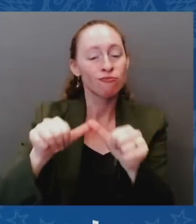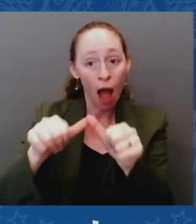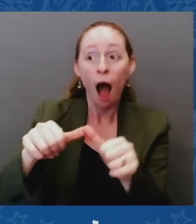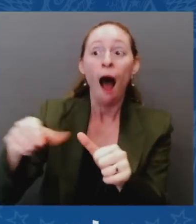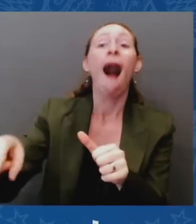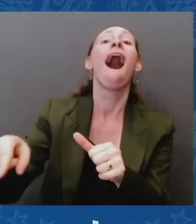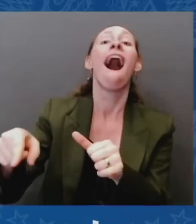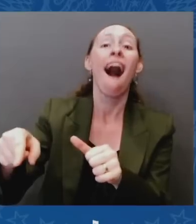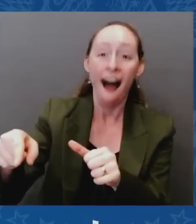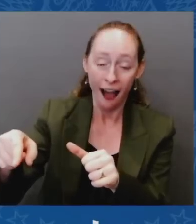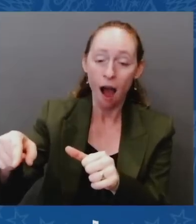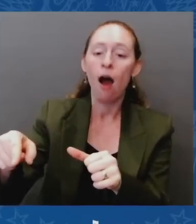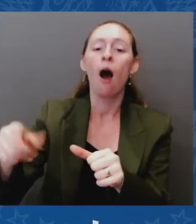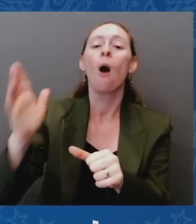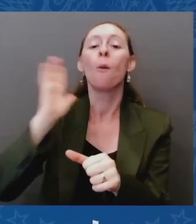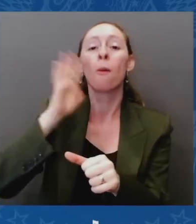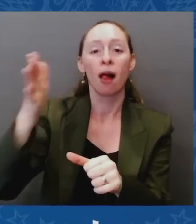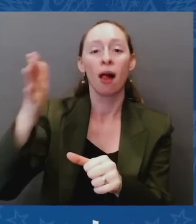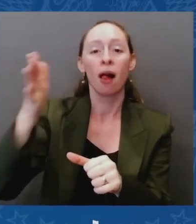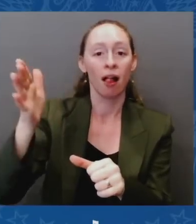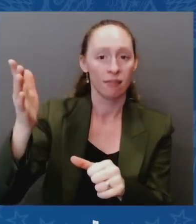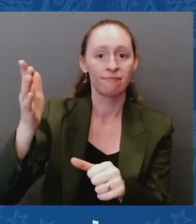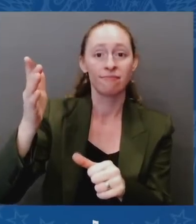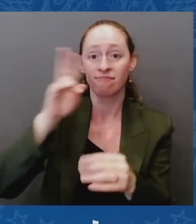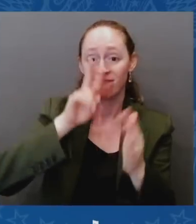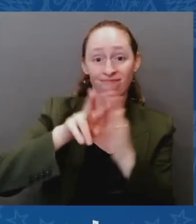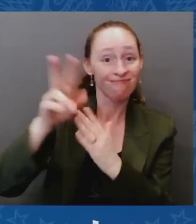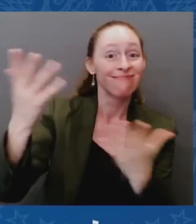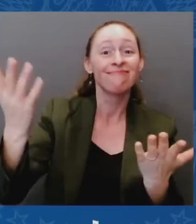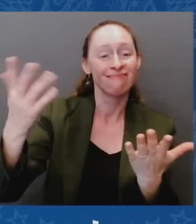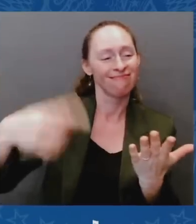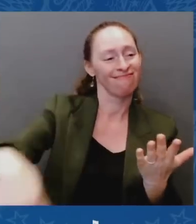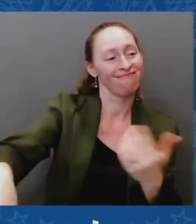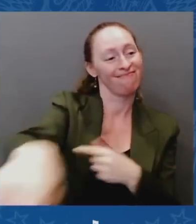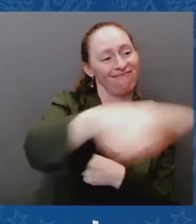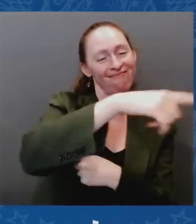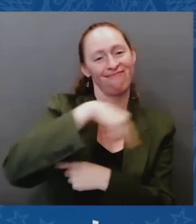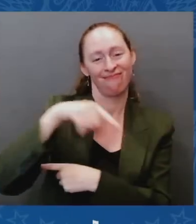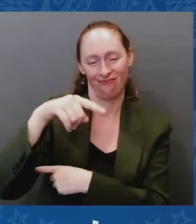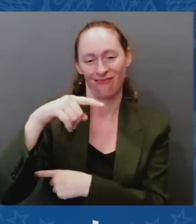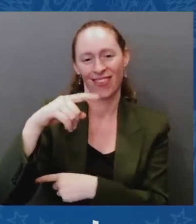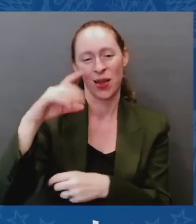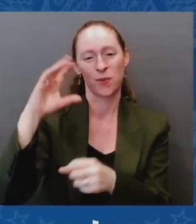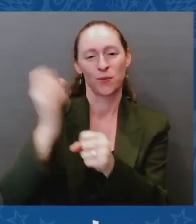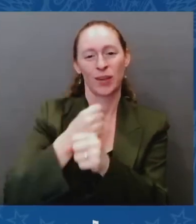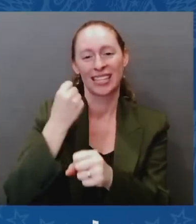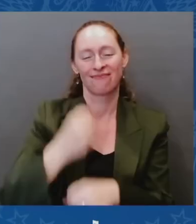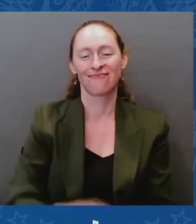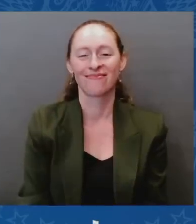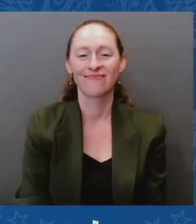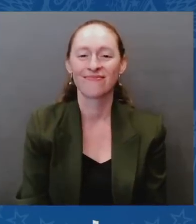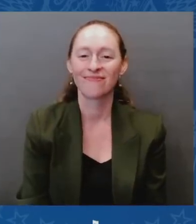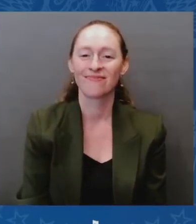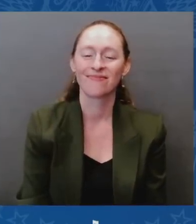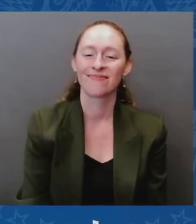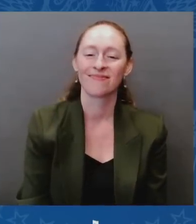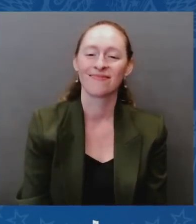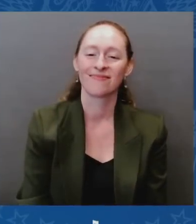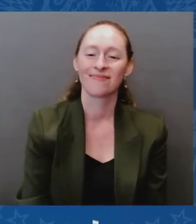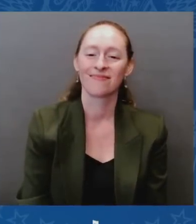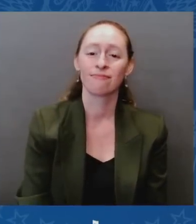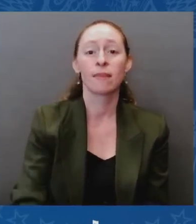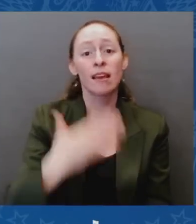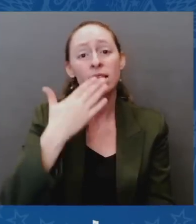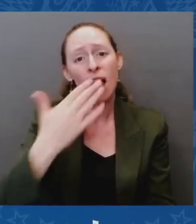this sincerely, a win for America. So I want to thank you all for getting this done, both business and labor. Thank you, thank you, thank